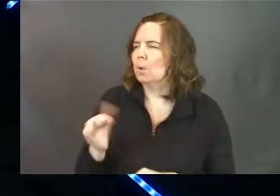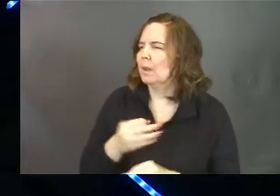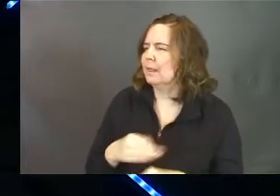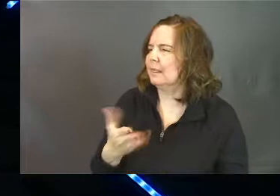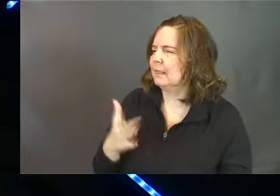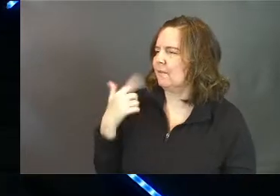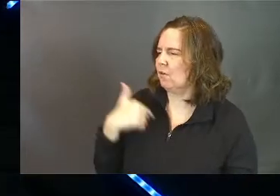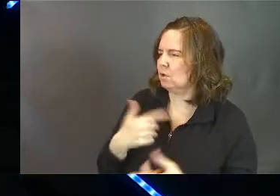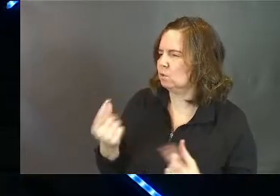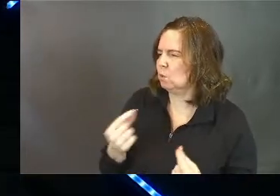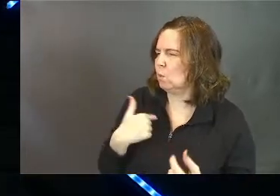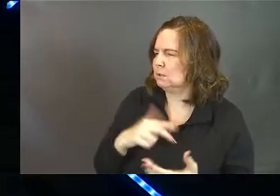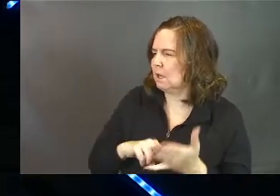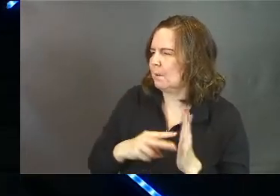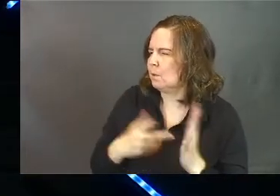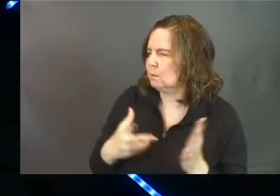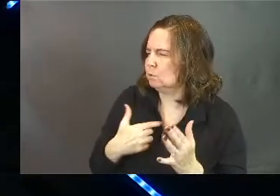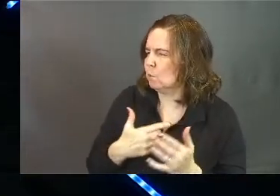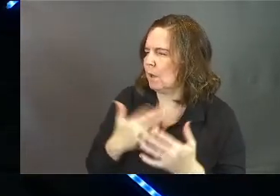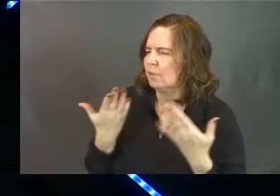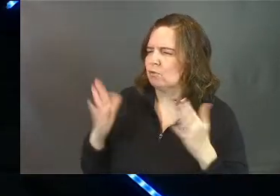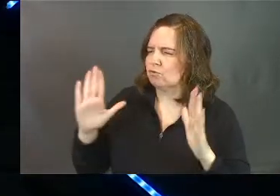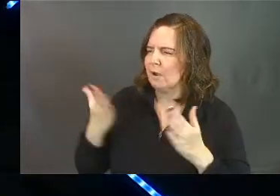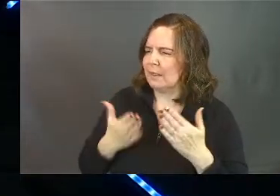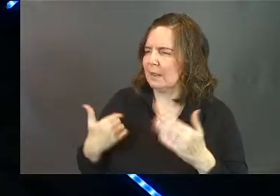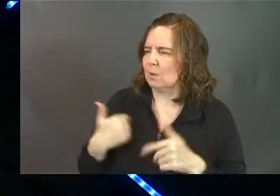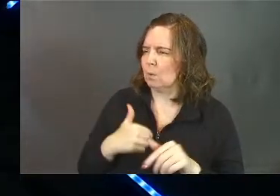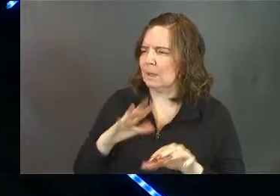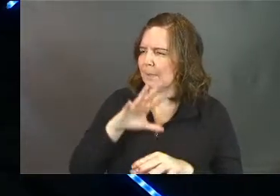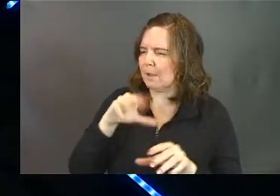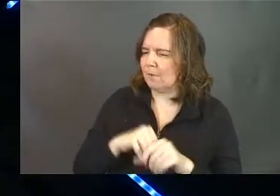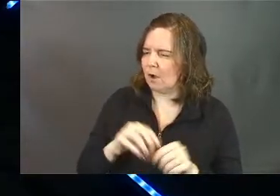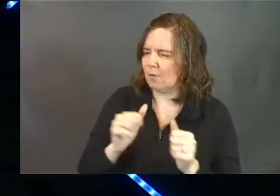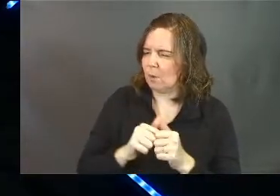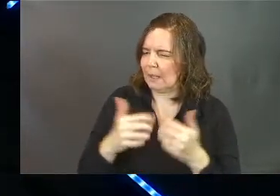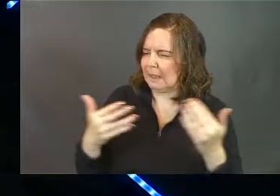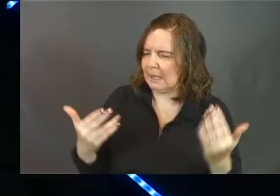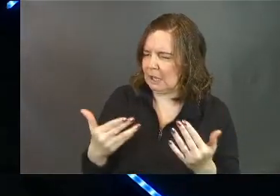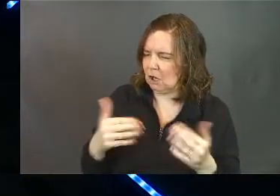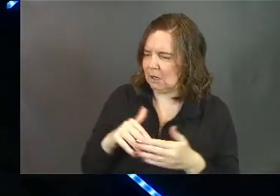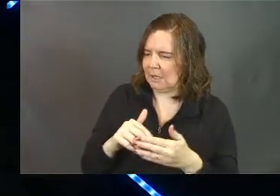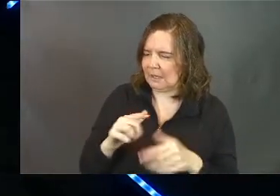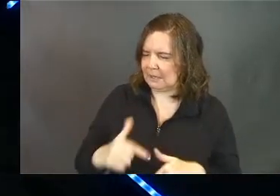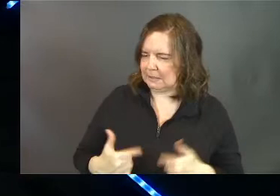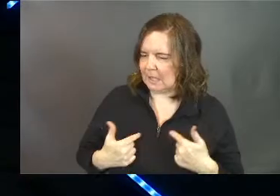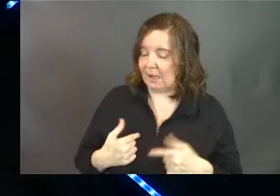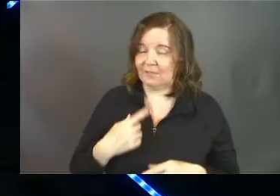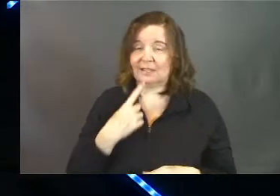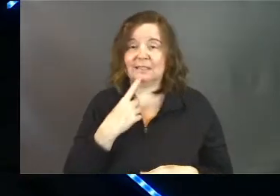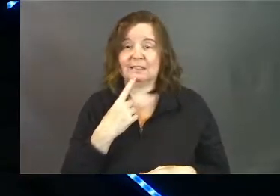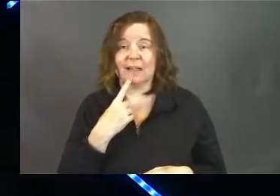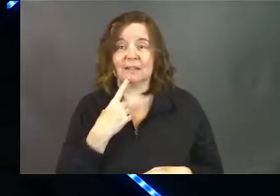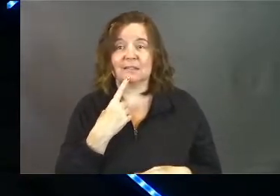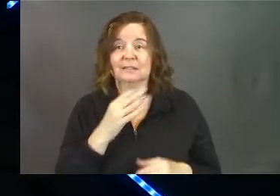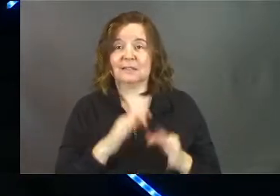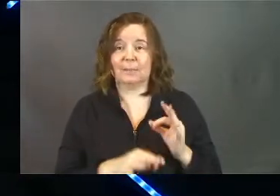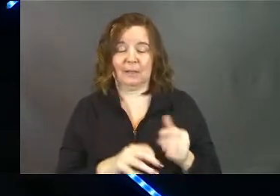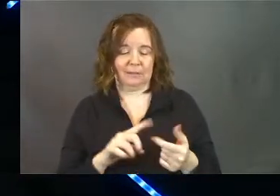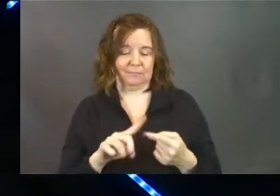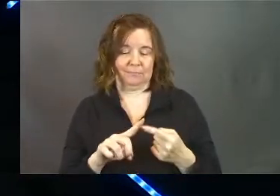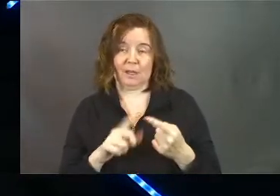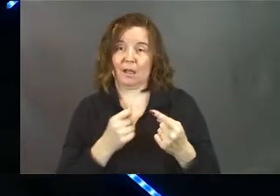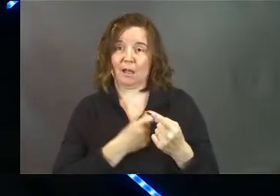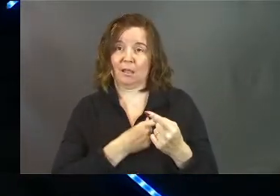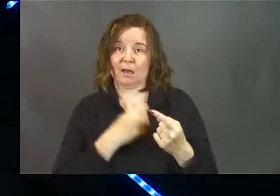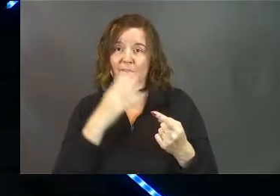thing for us to do? What's our purpose? What's the greatest thing that we can be involved with here in this life? And he says, simply, it's to love